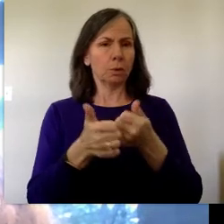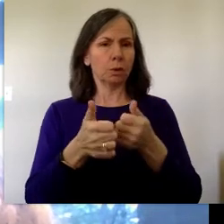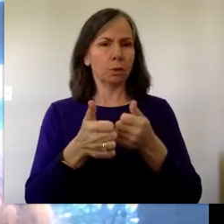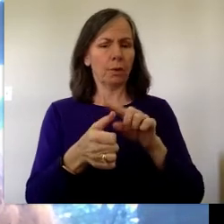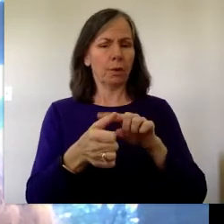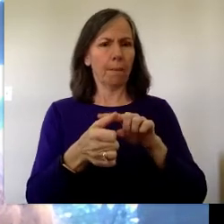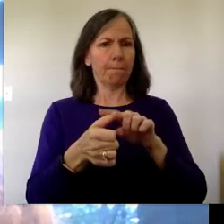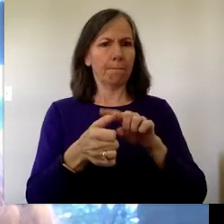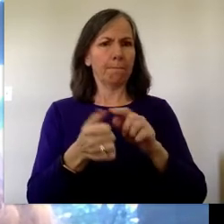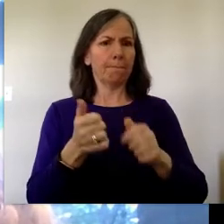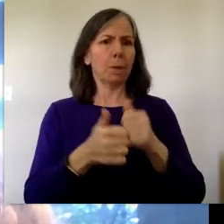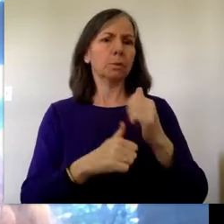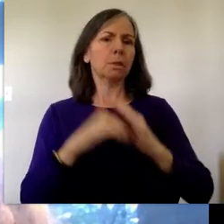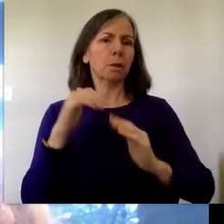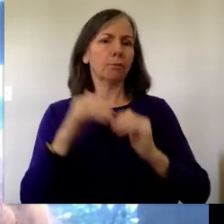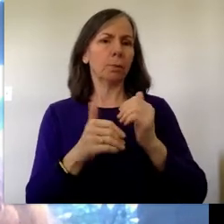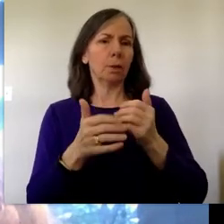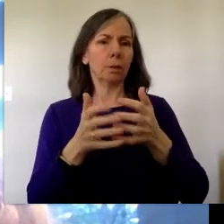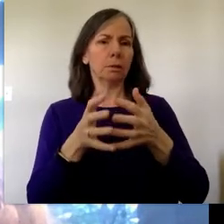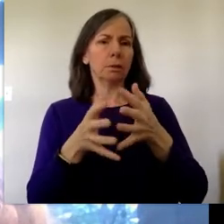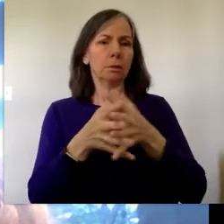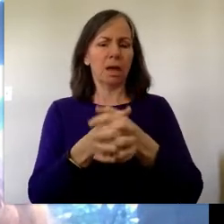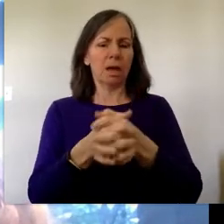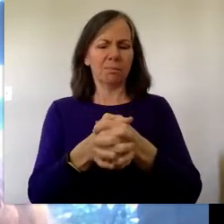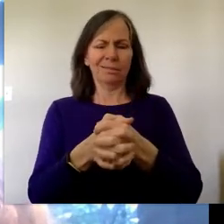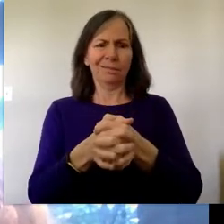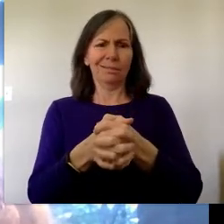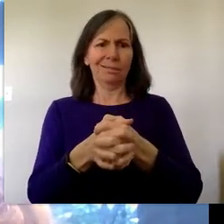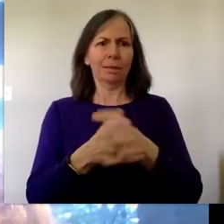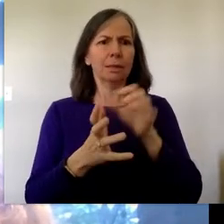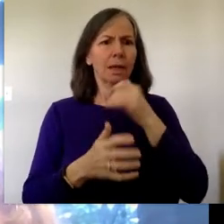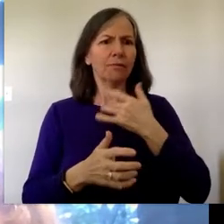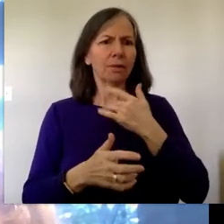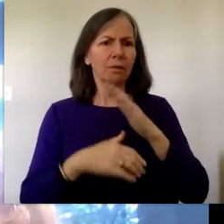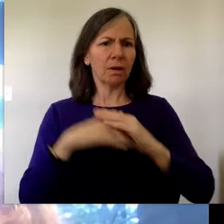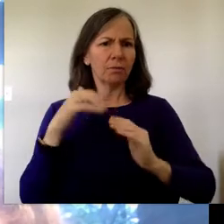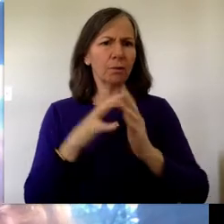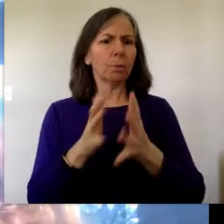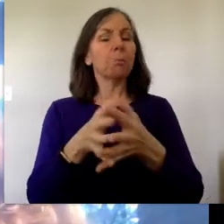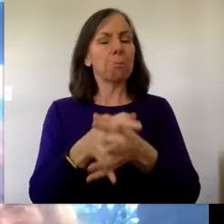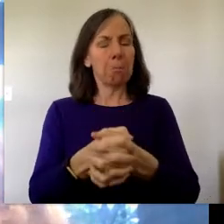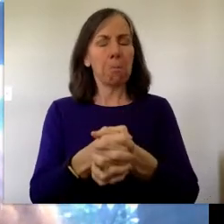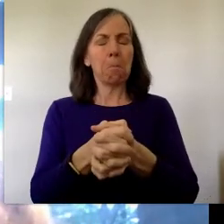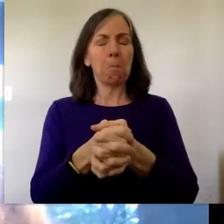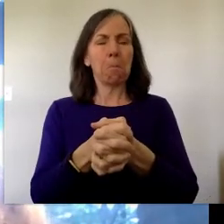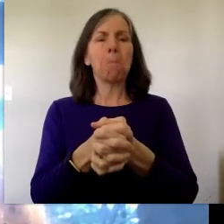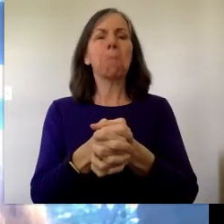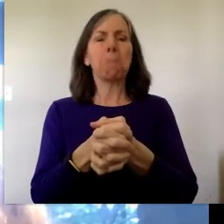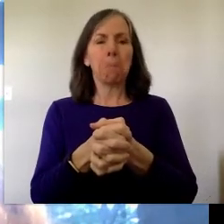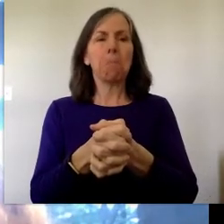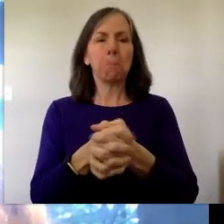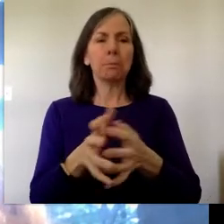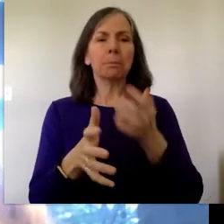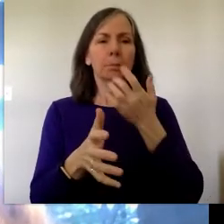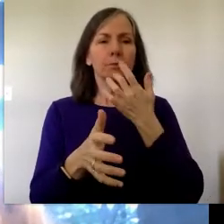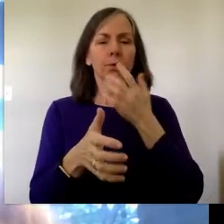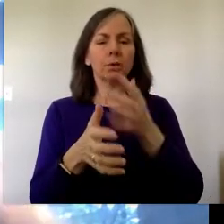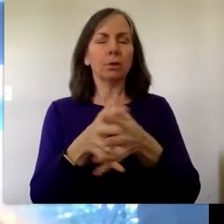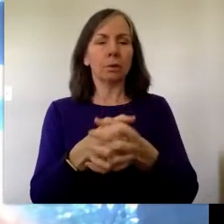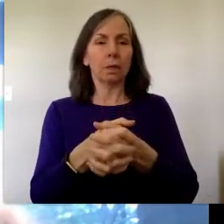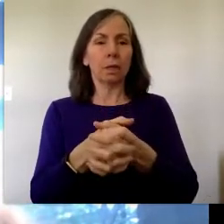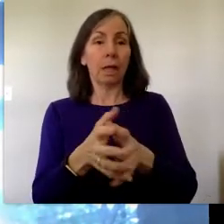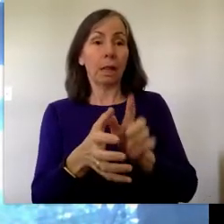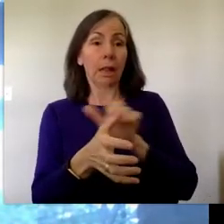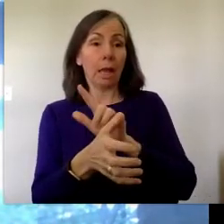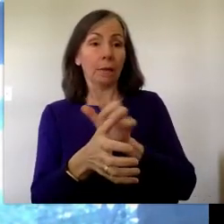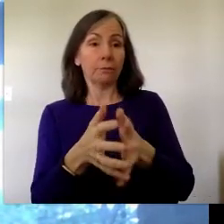top. I can switch it, but it doesn't feel as good. My left thumb's on top, so I would be dominant. So how about